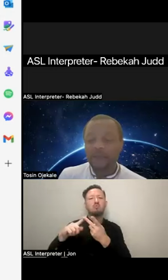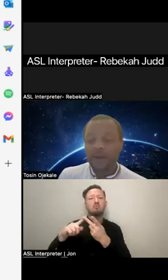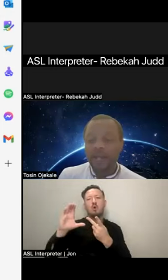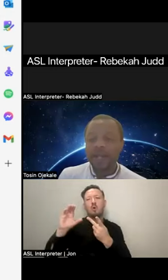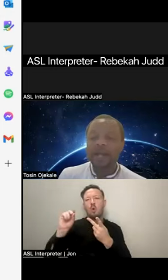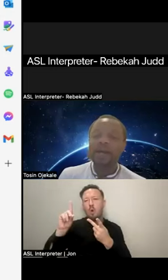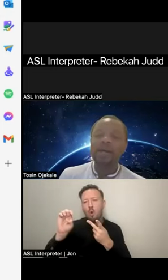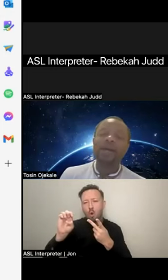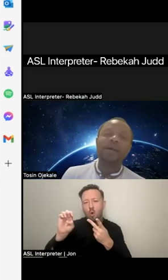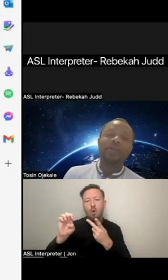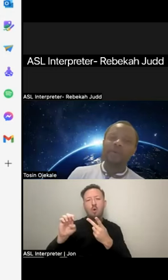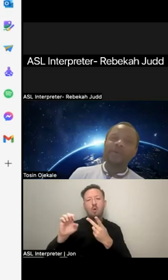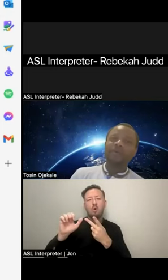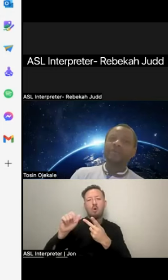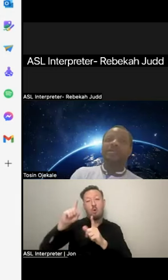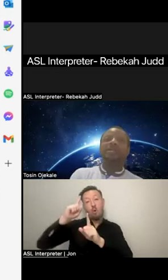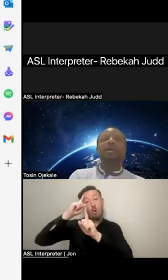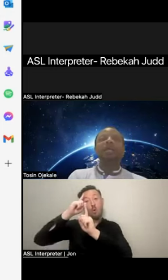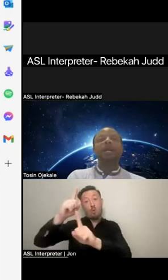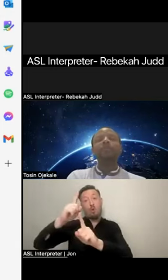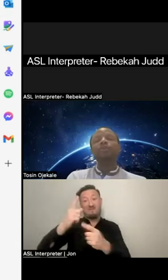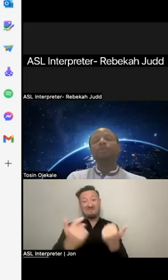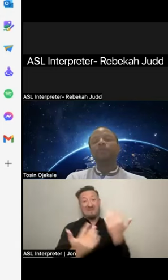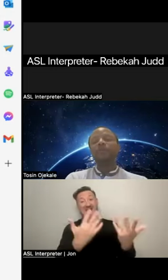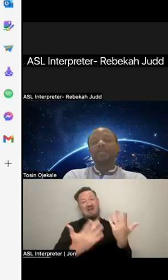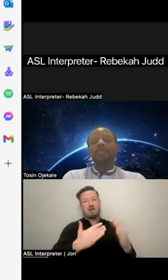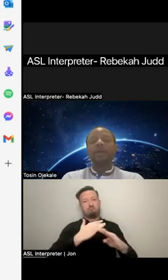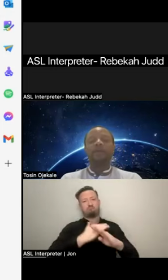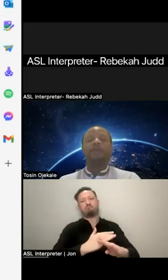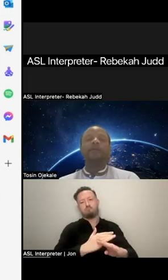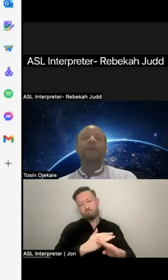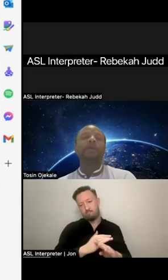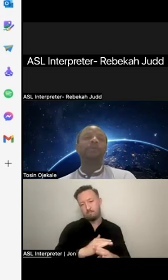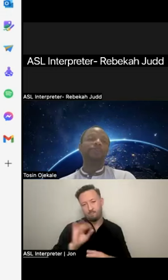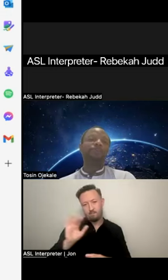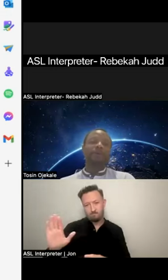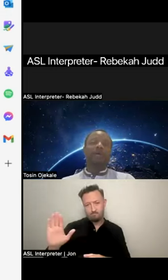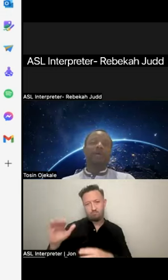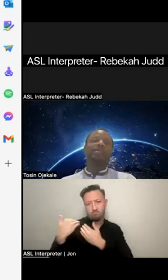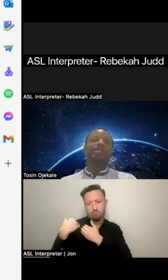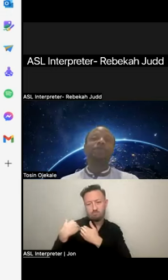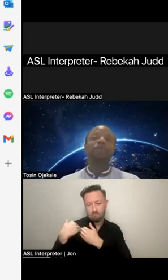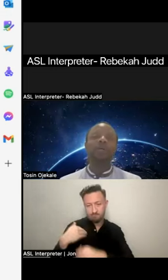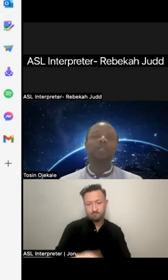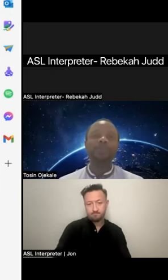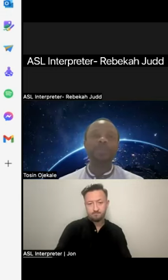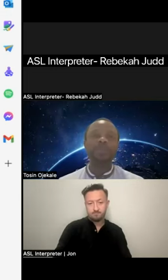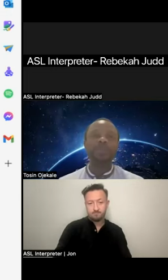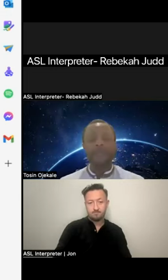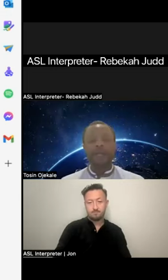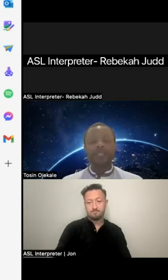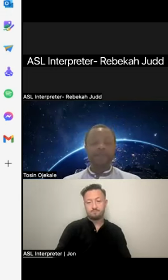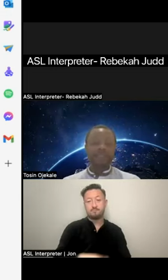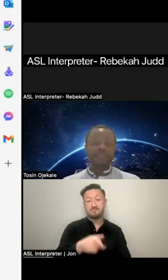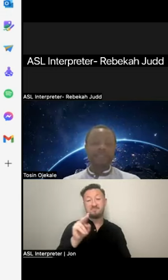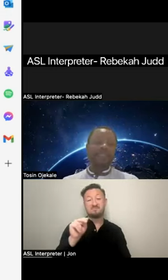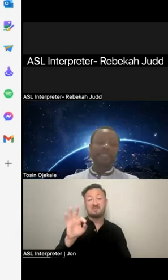of fire and other risks. Now, most of this type of regulatory organization, what they do is